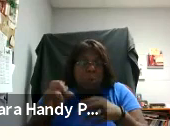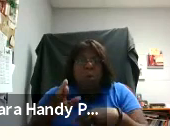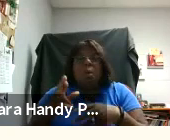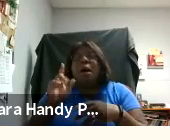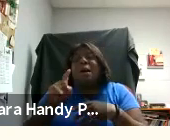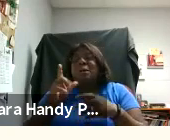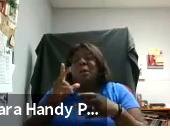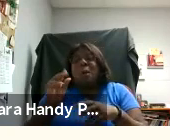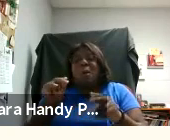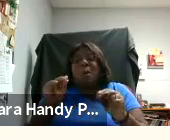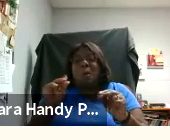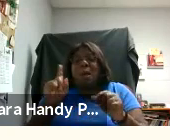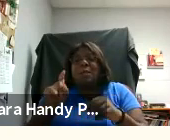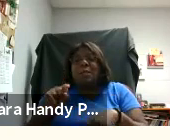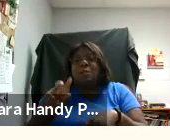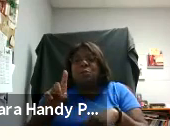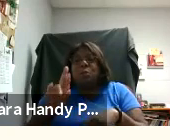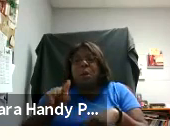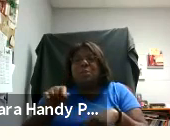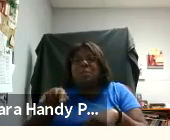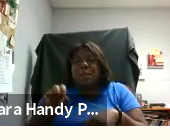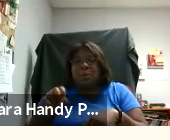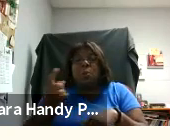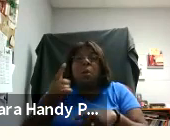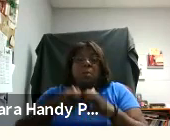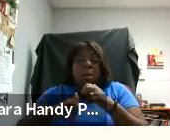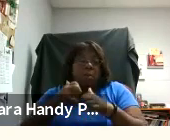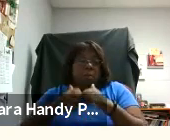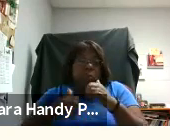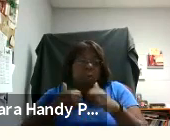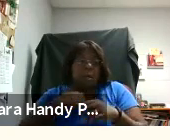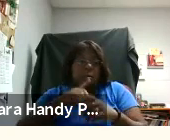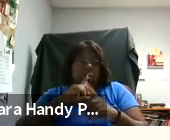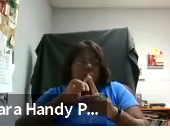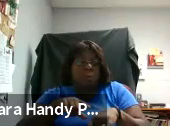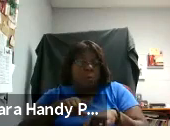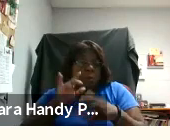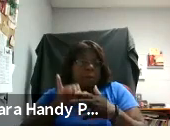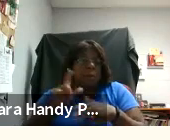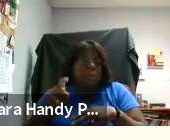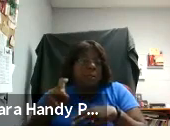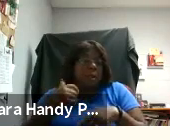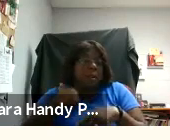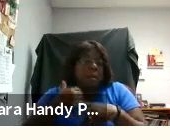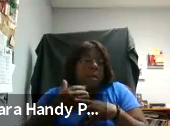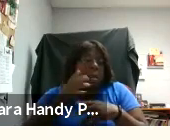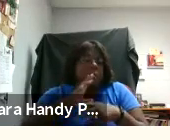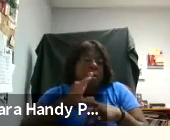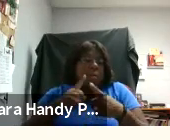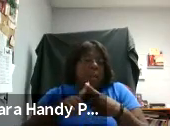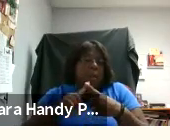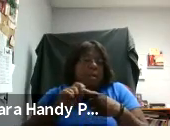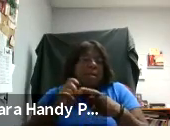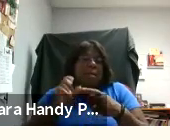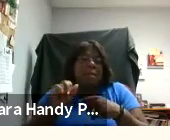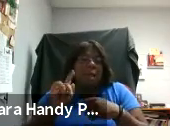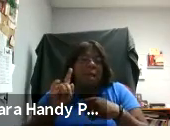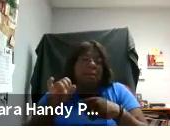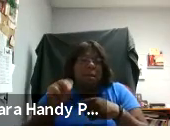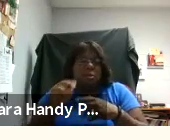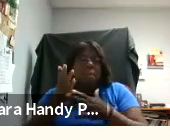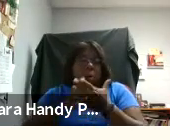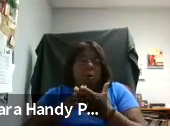that. One of the problems we had with the reports is we've had, and I'm going to talk about this in the allocation part, we